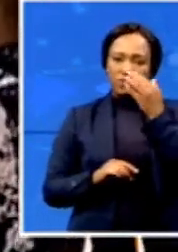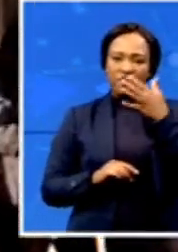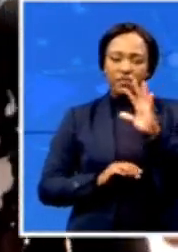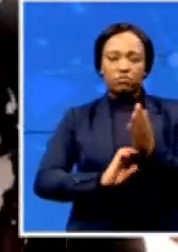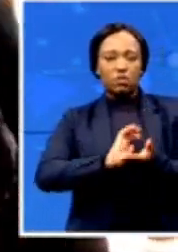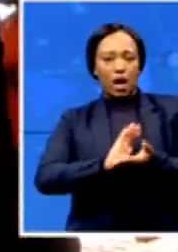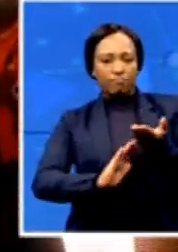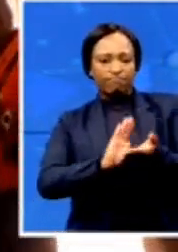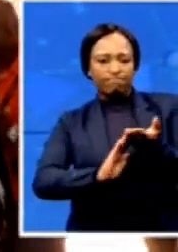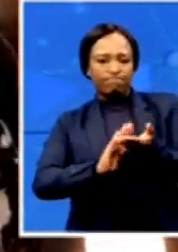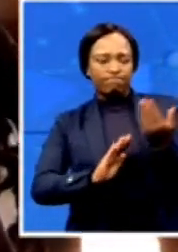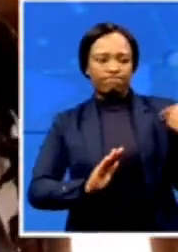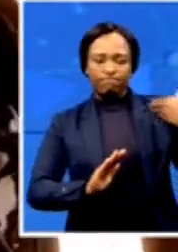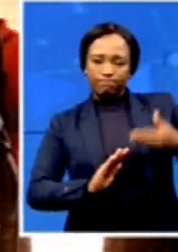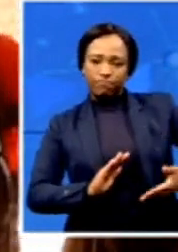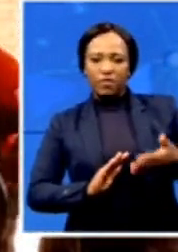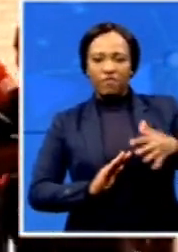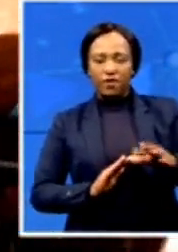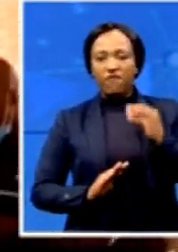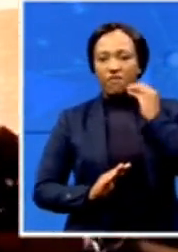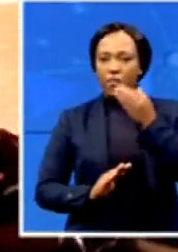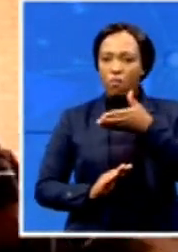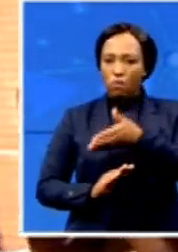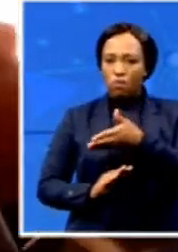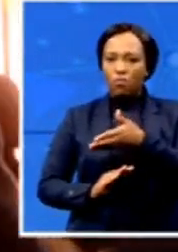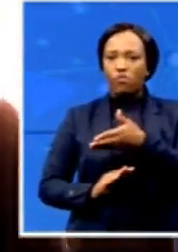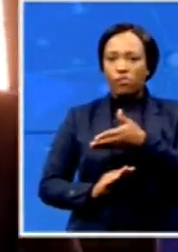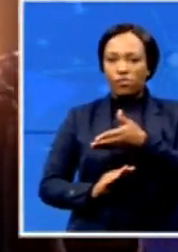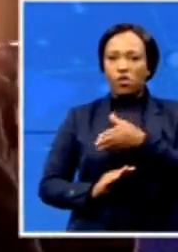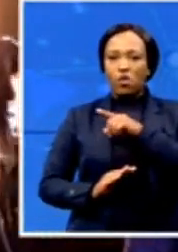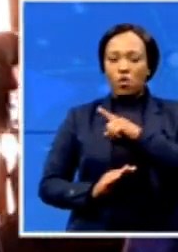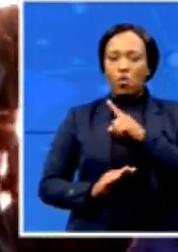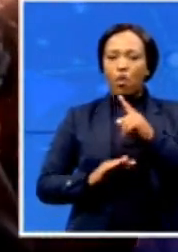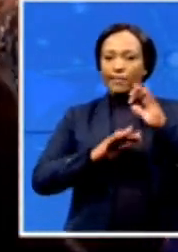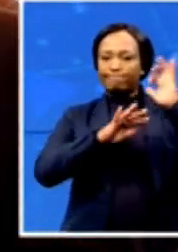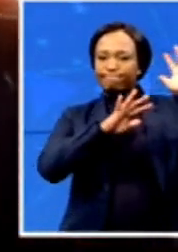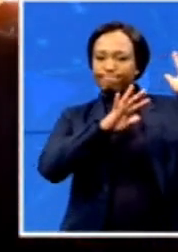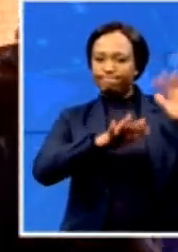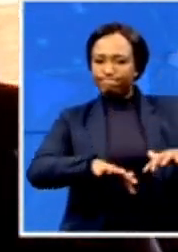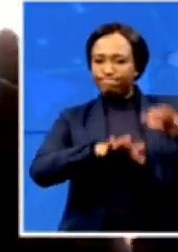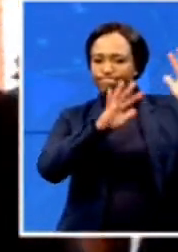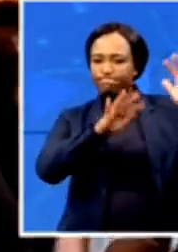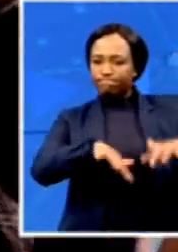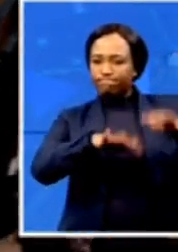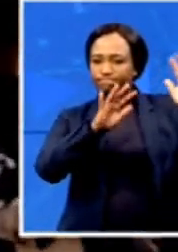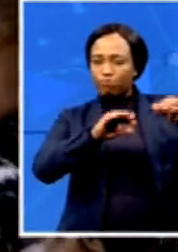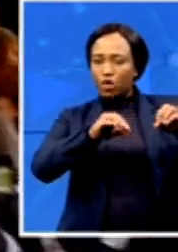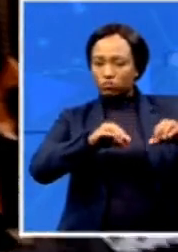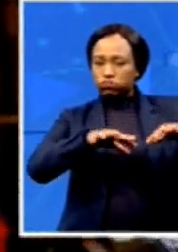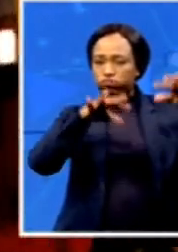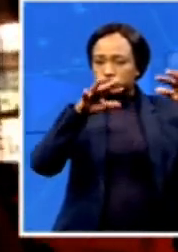latest information with regards to the floods in the province of KwaZulu-Natal, with the Minister Angie